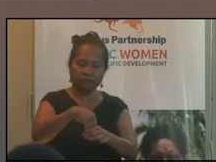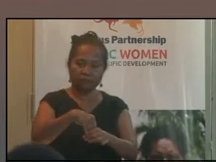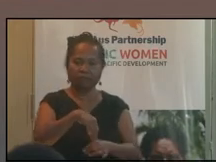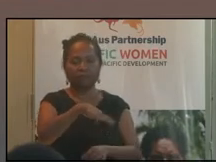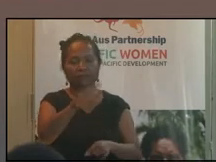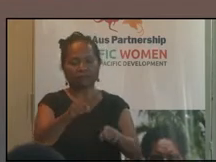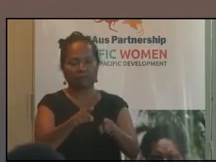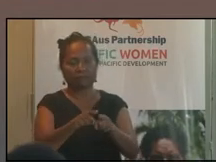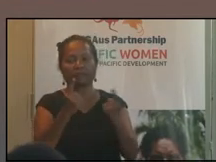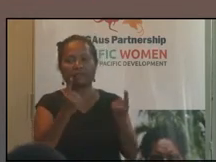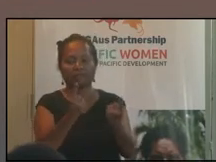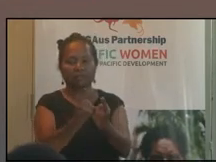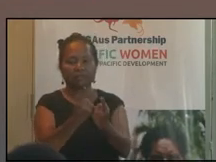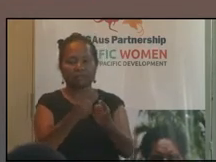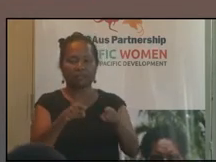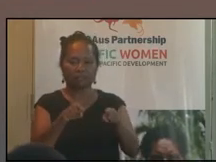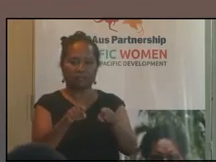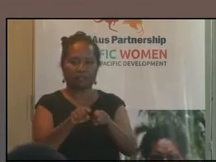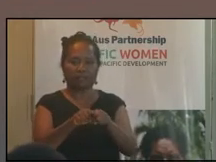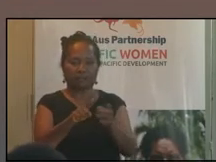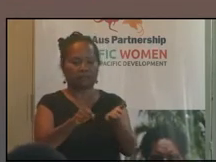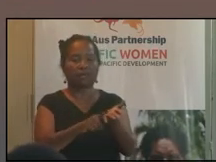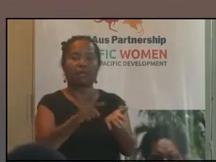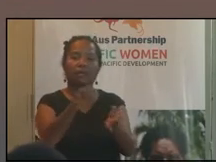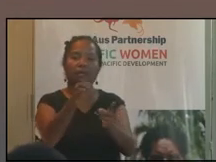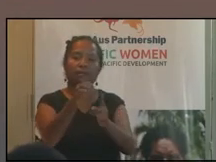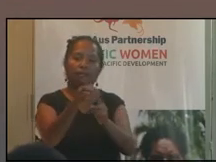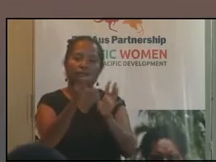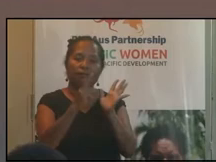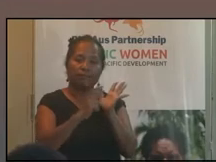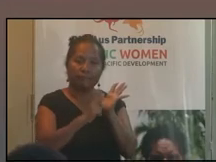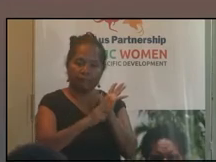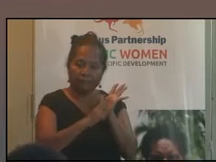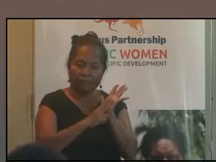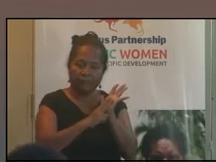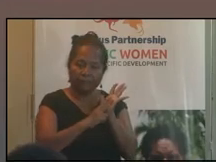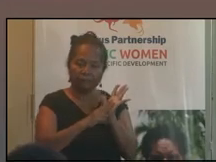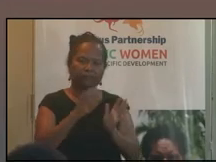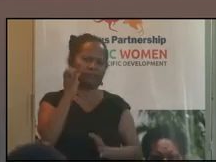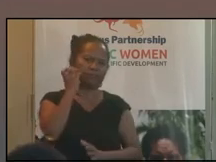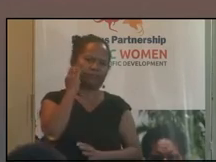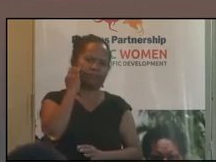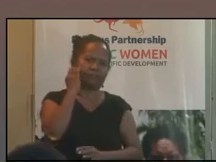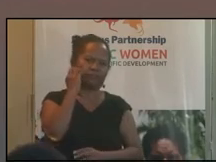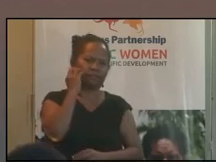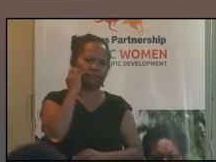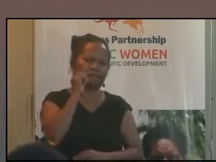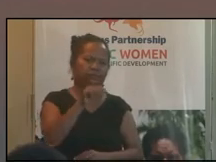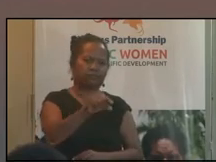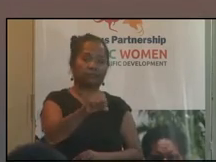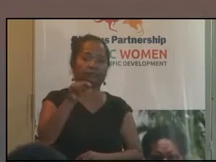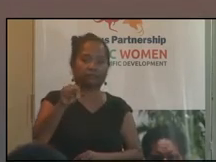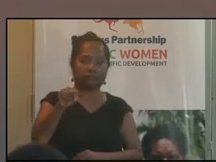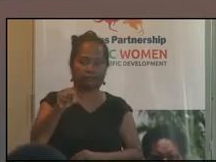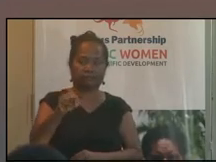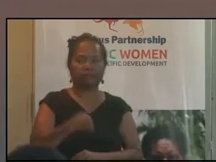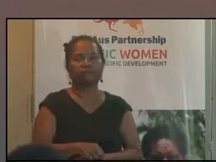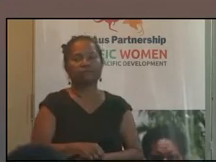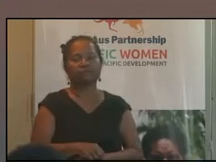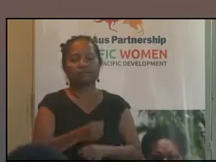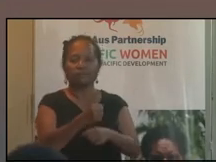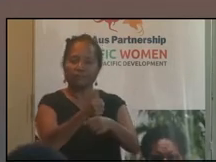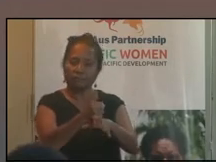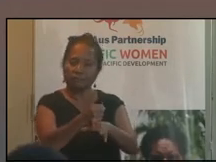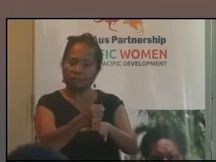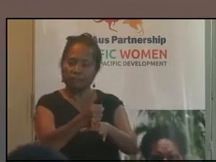normal voting process. LPV, men and women voting, when they get elected, they have the same rights and privileges as a member of parliament.